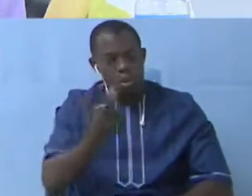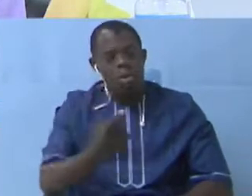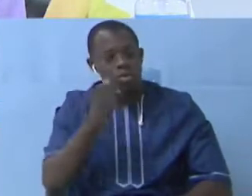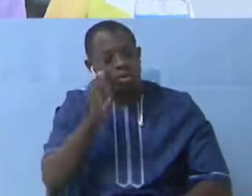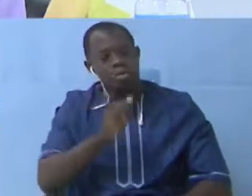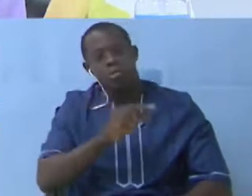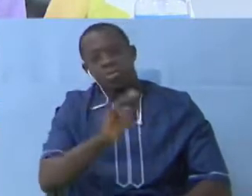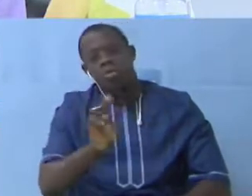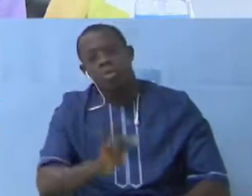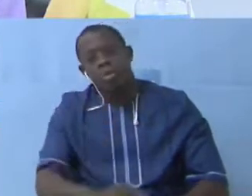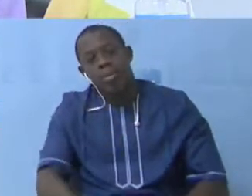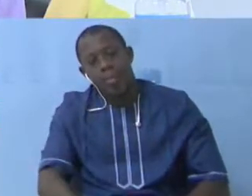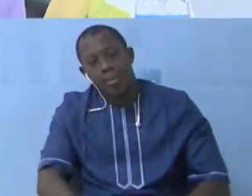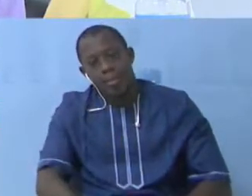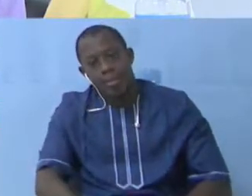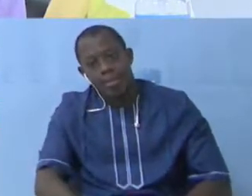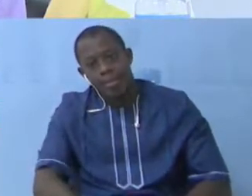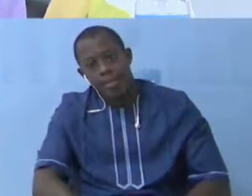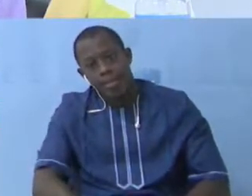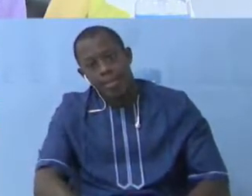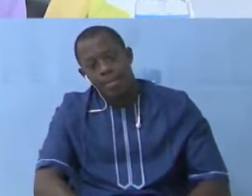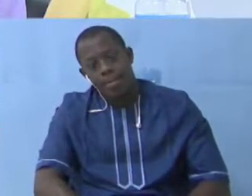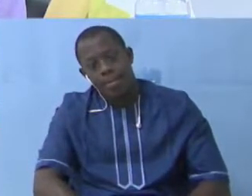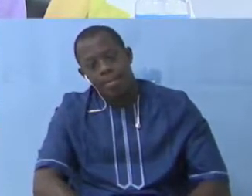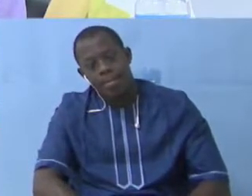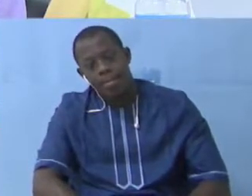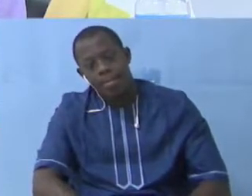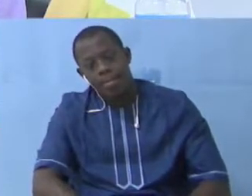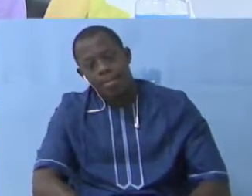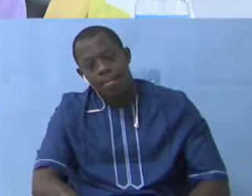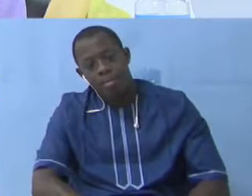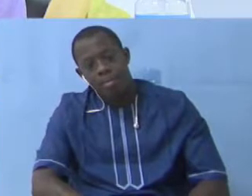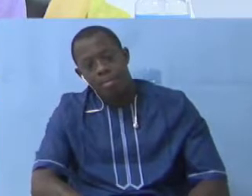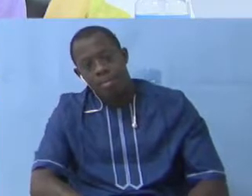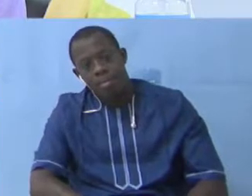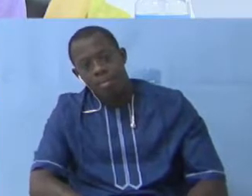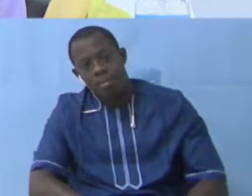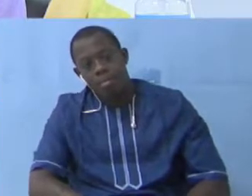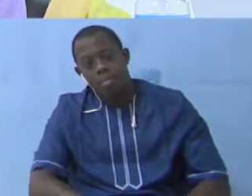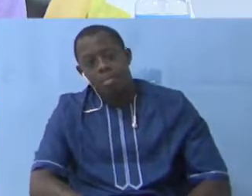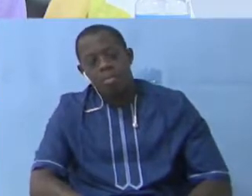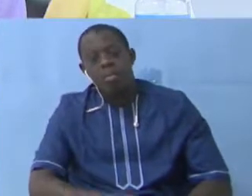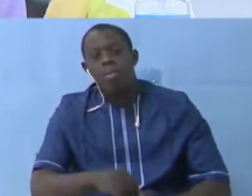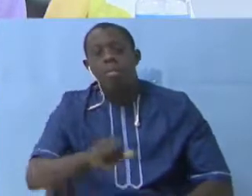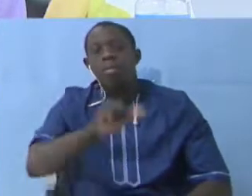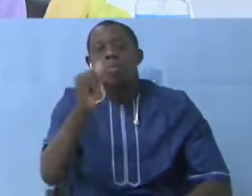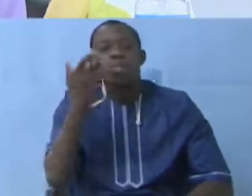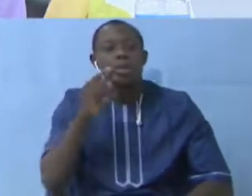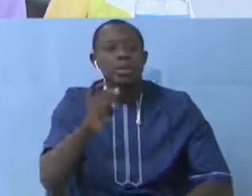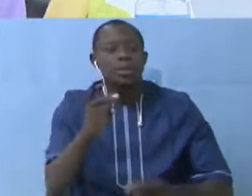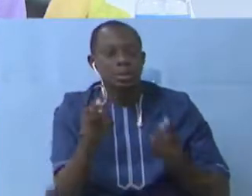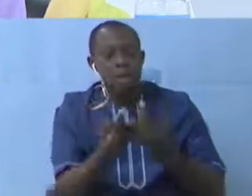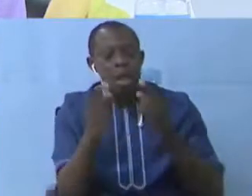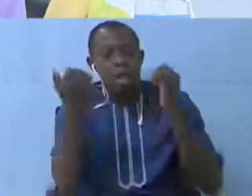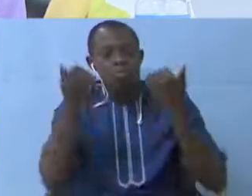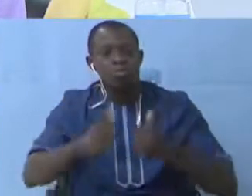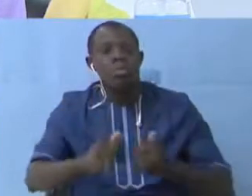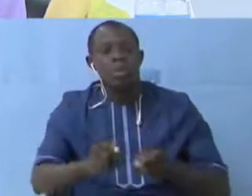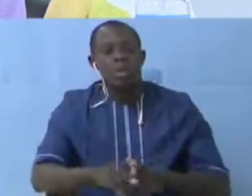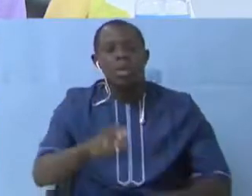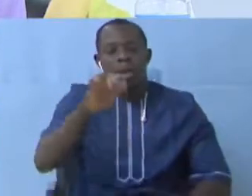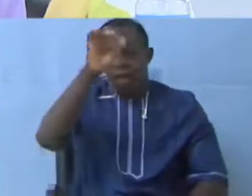te ECOWAS du ko def moom kenn. And for that to happen, te tamit pour loolu am. the